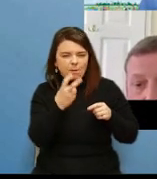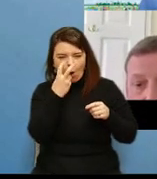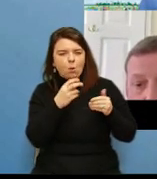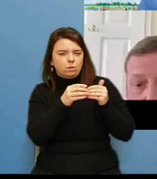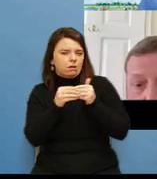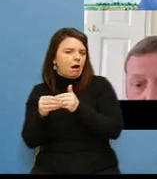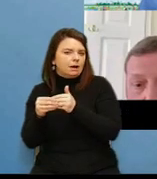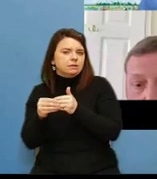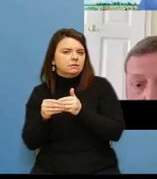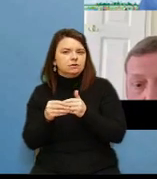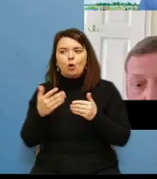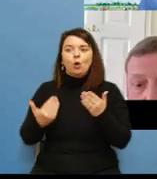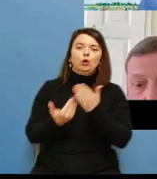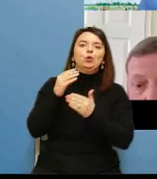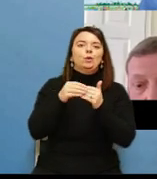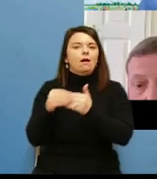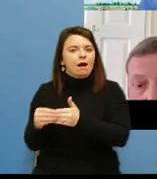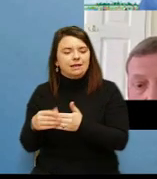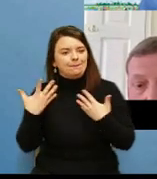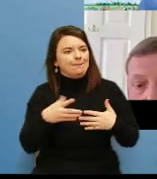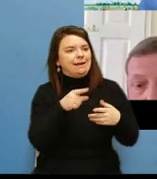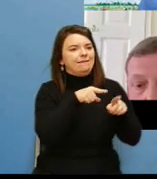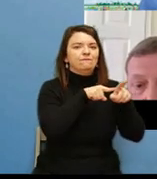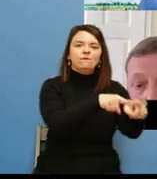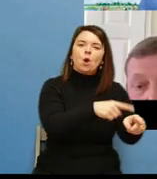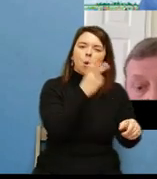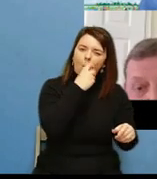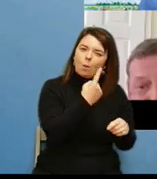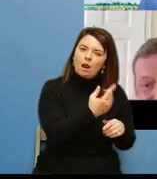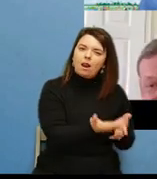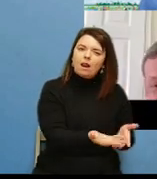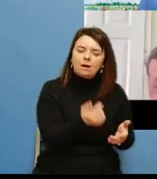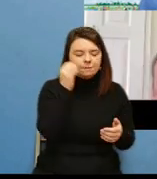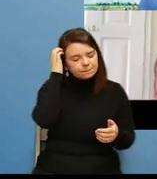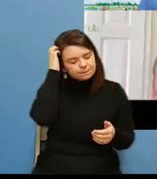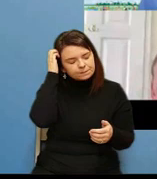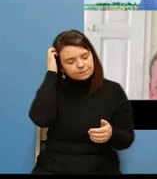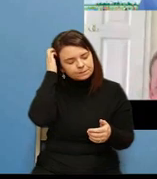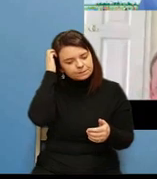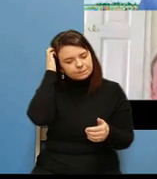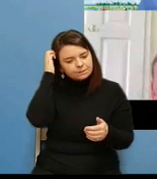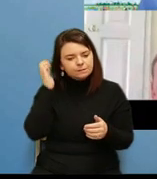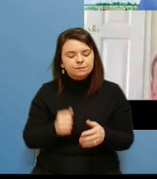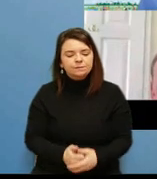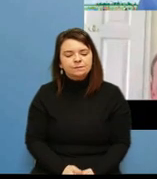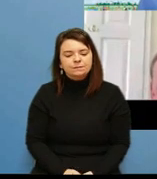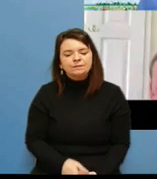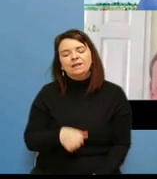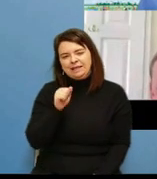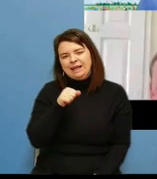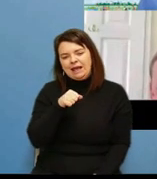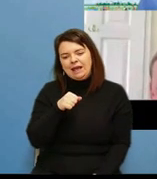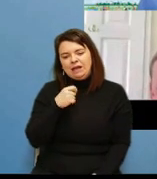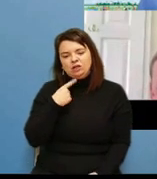mostly that some old guidance rather than the current guidance was being followed, to be honest, and that there